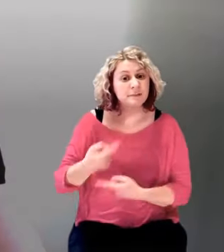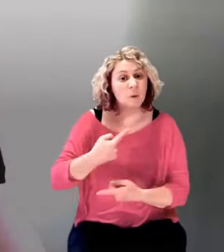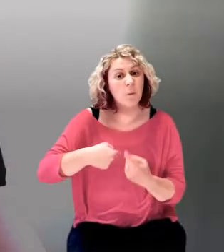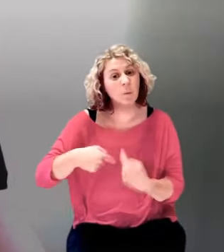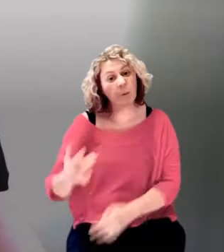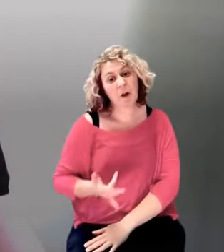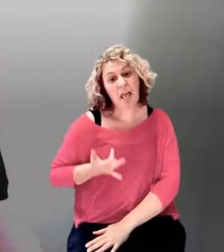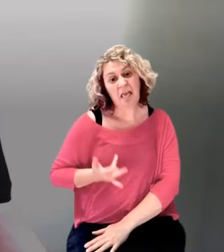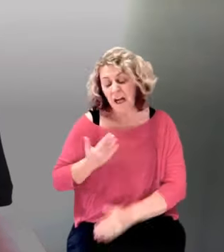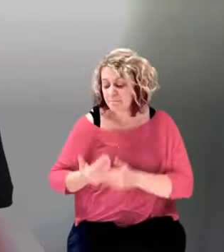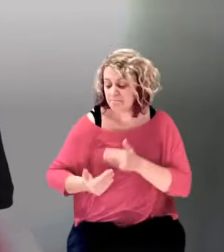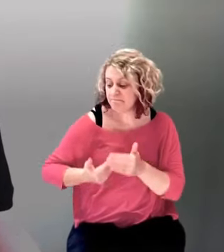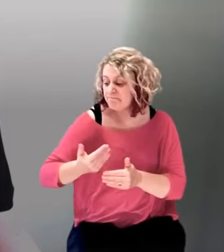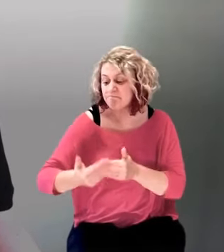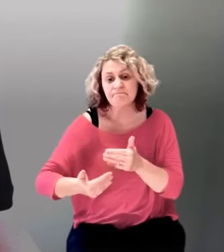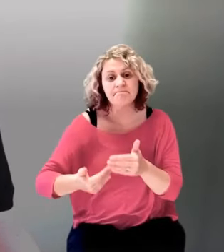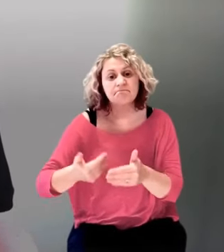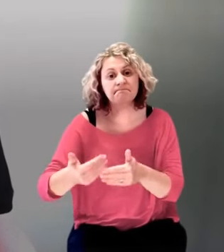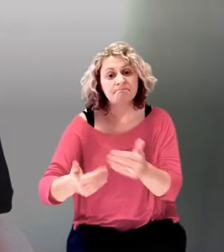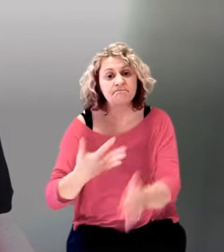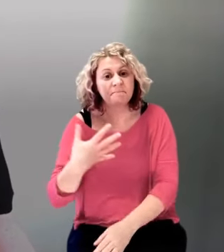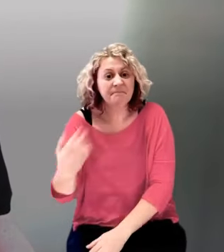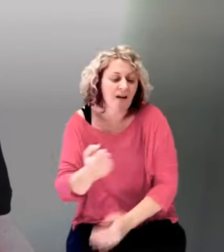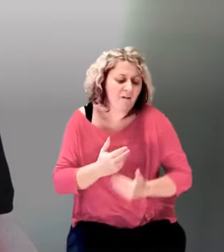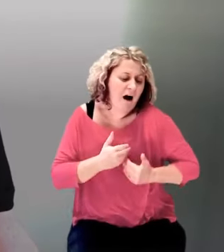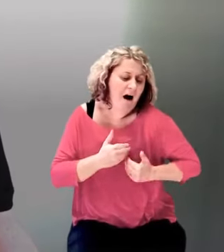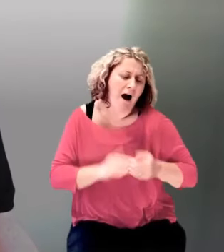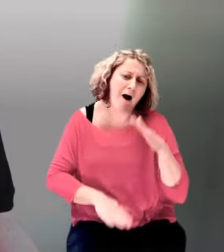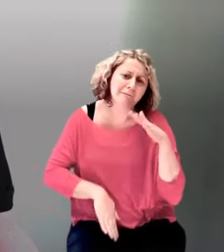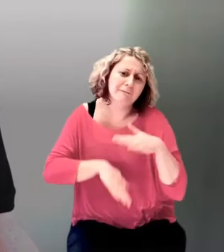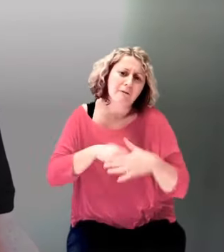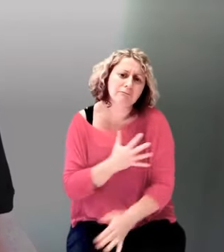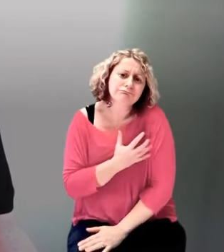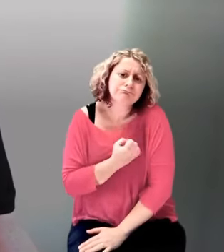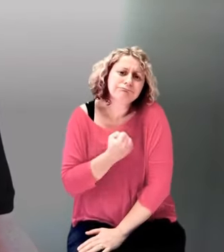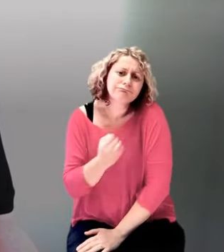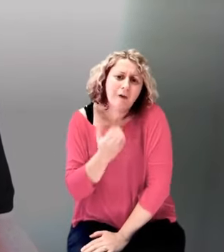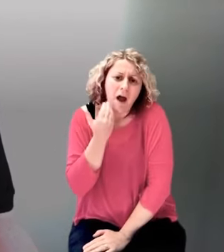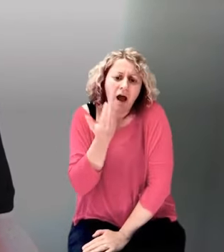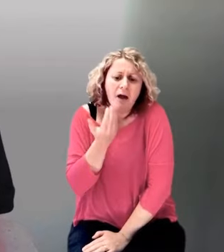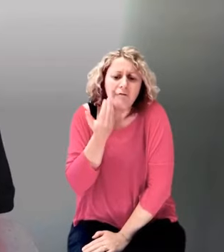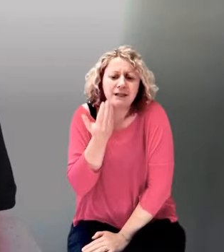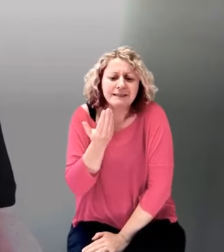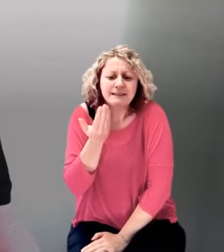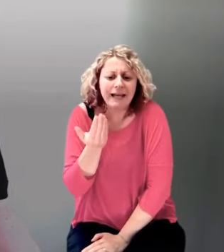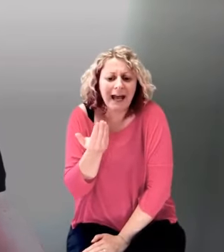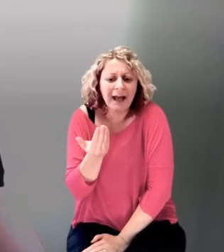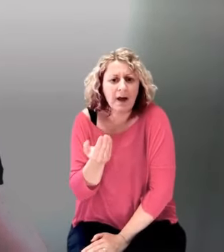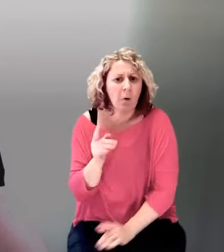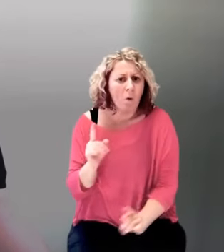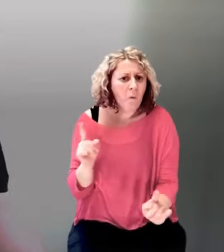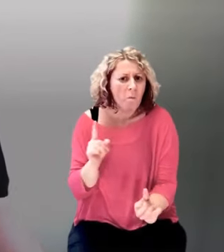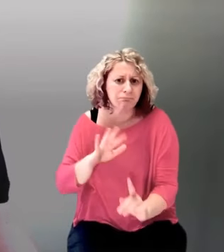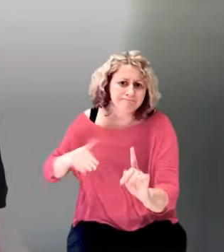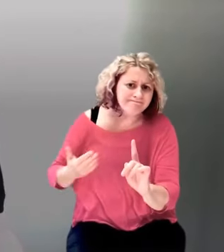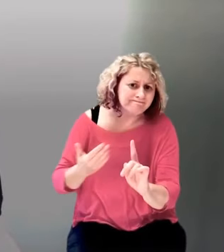We travel with this hope in our hearts each day, that we